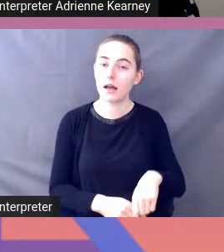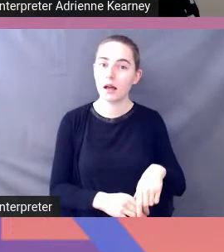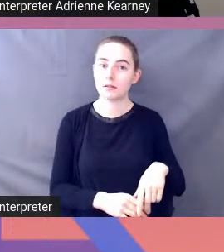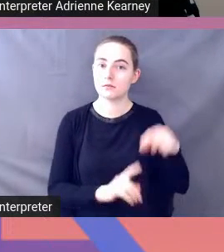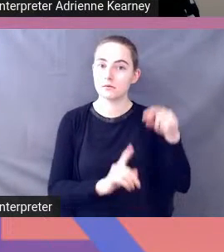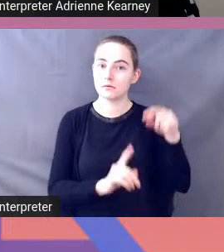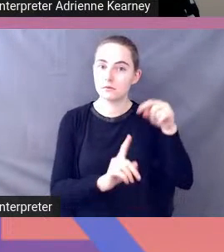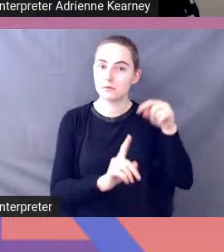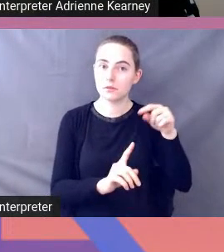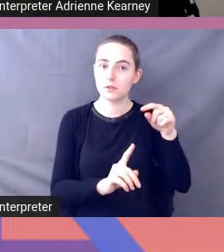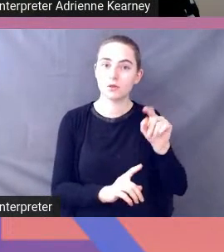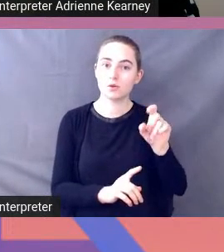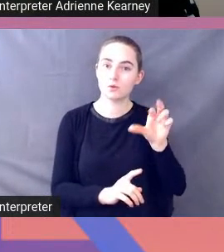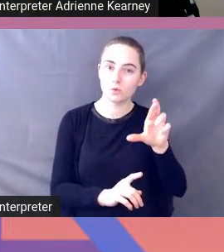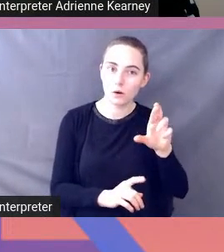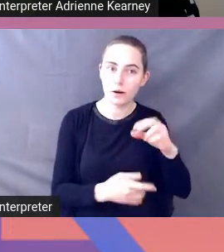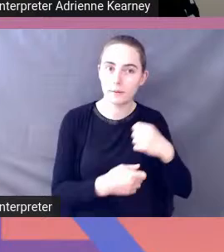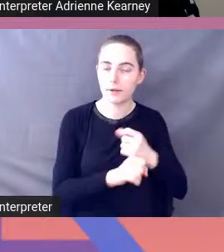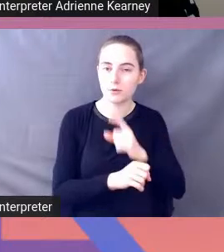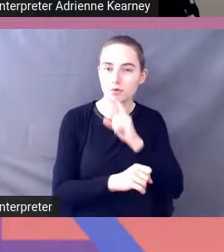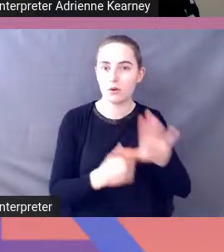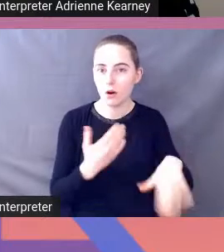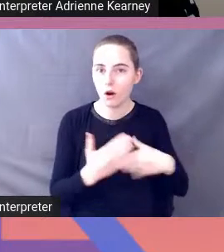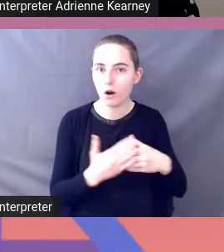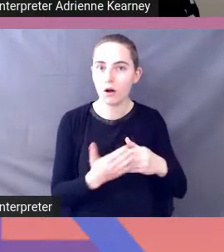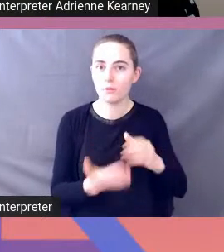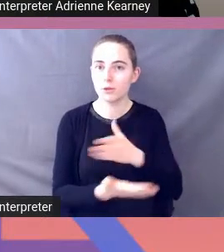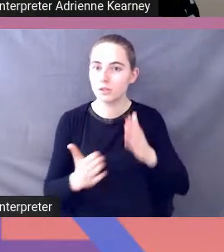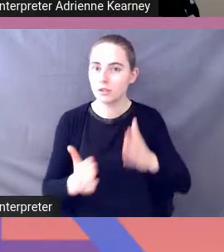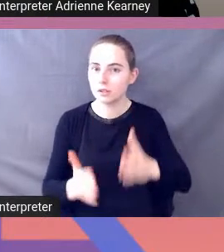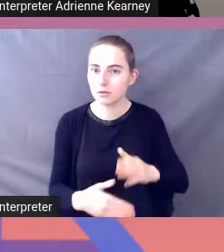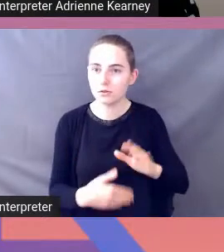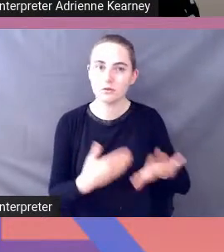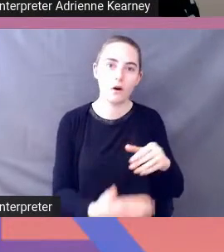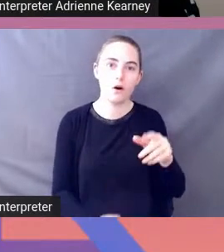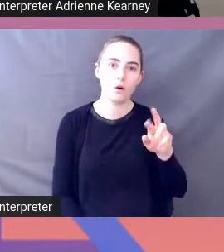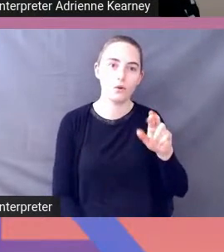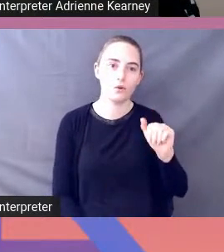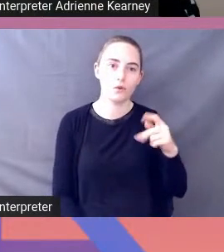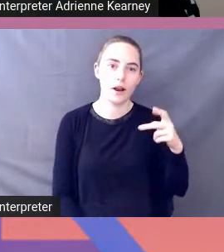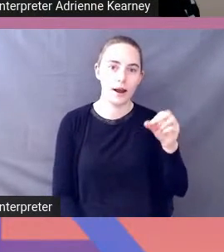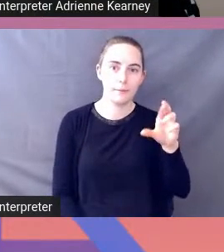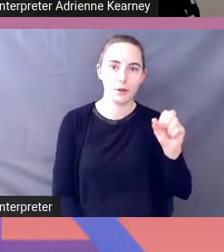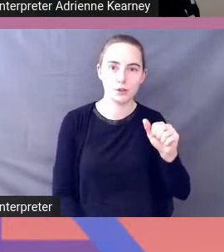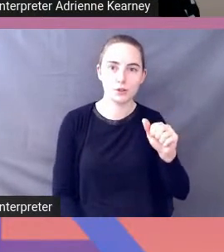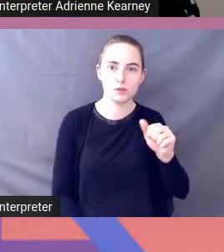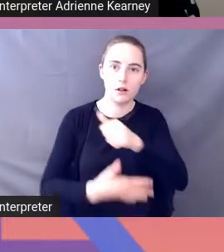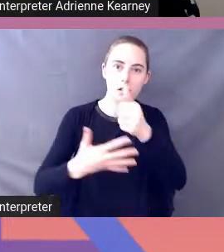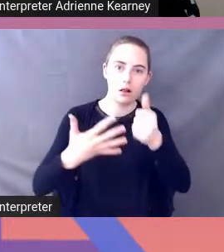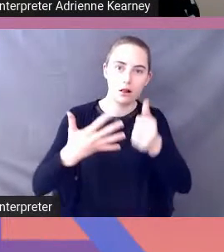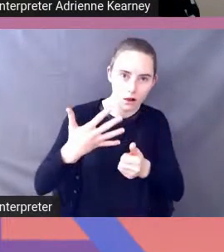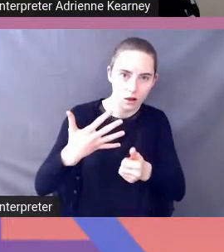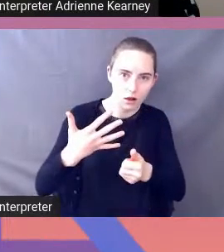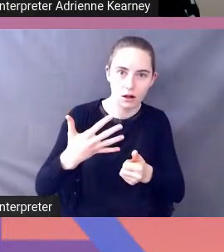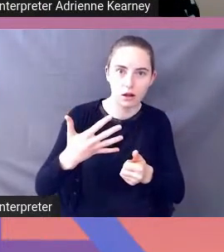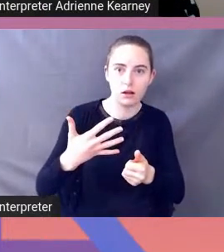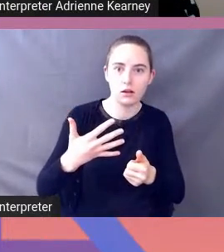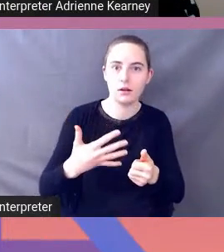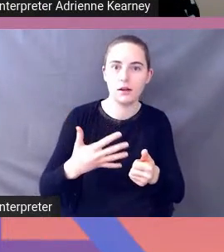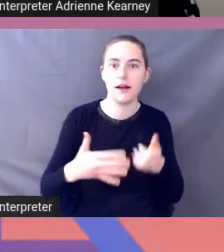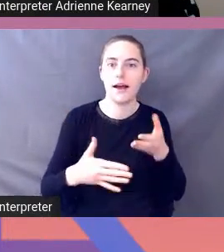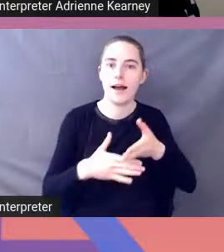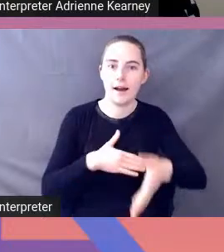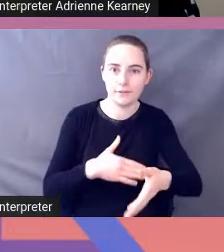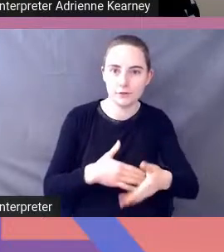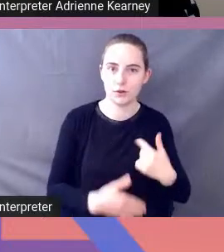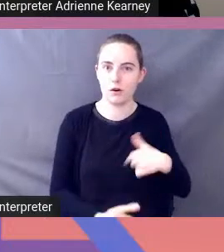rappers were going after, like, me and Sulinet. Like, so me and Sulinet, like, we weren't valued as poets. You see what I'm saying? It's like, oh, it's